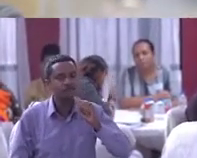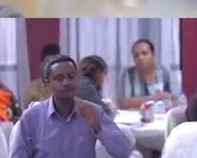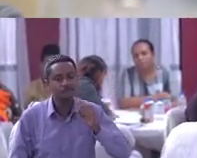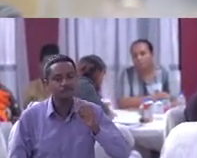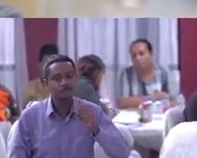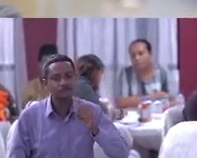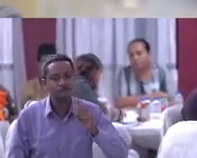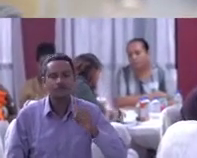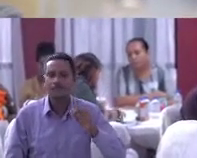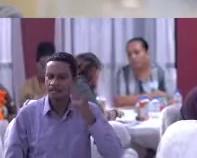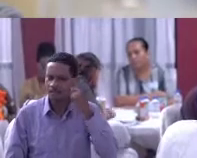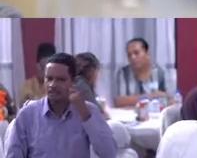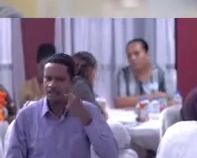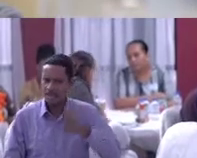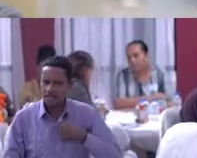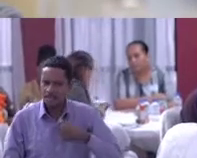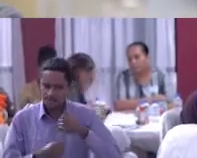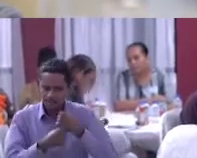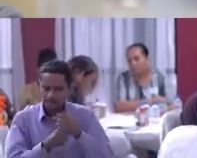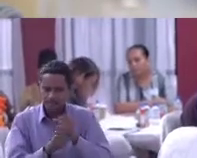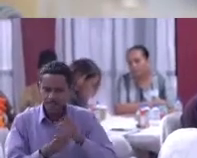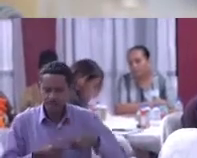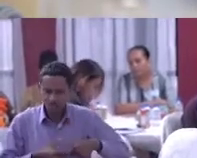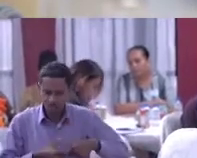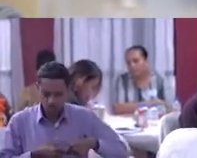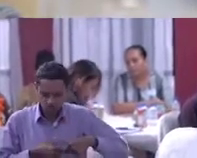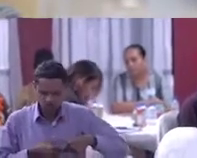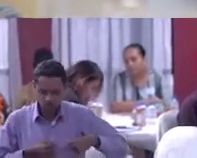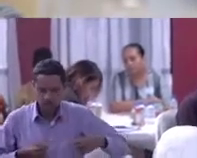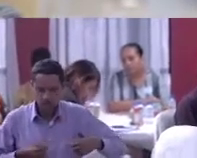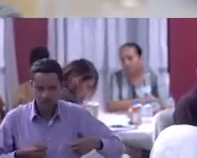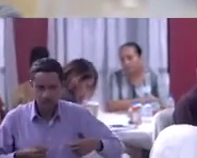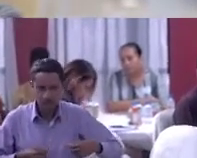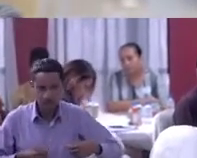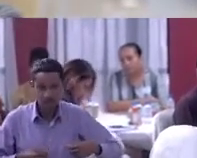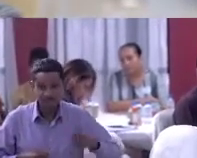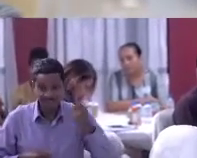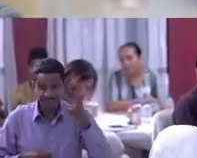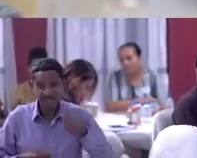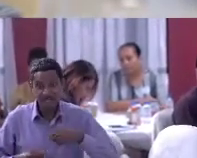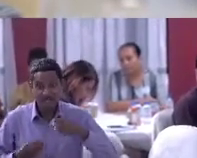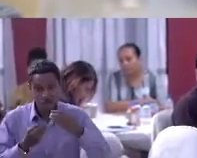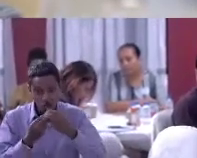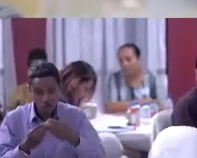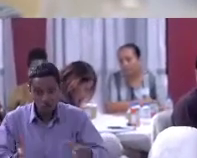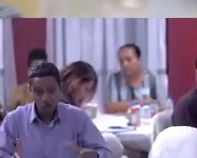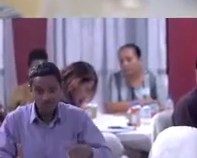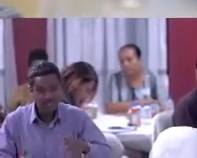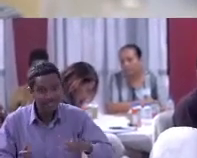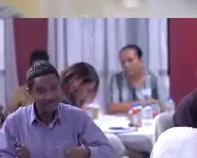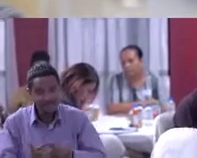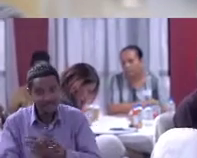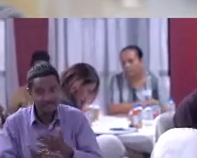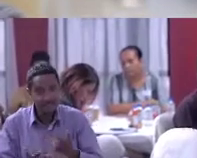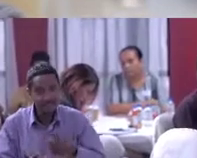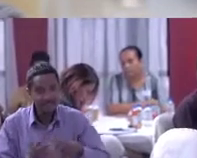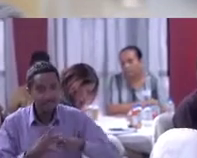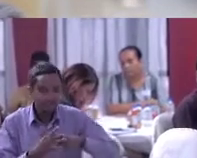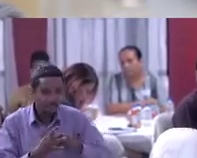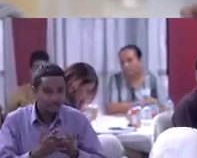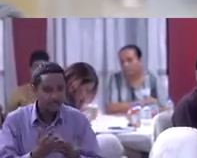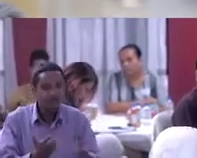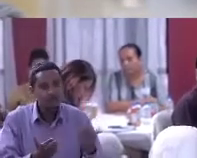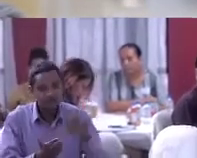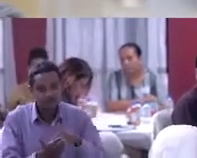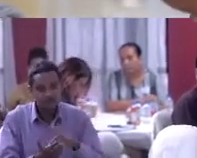brand. You know, now after losing everything and I had to start over, I decide,